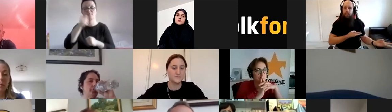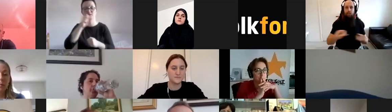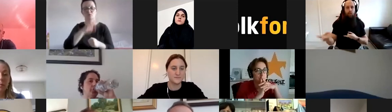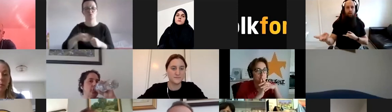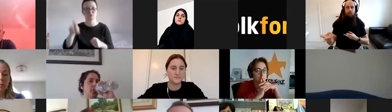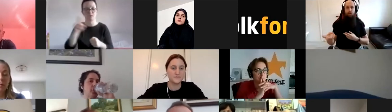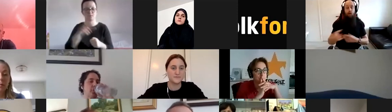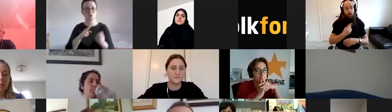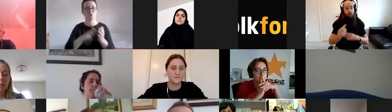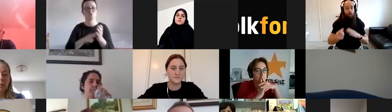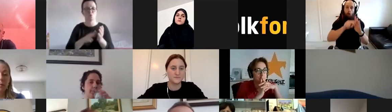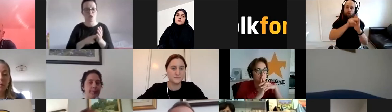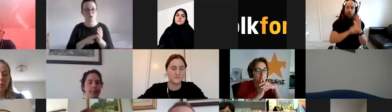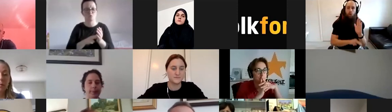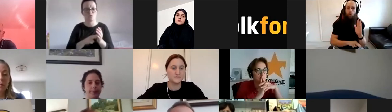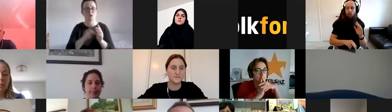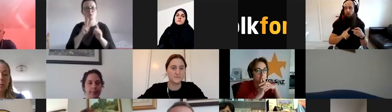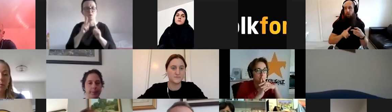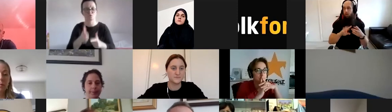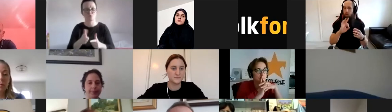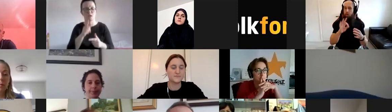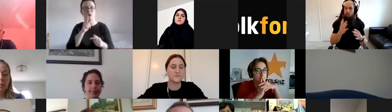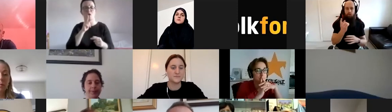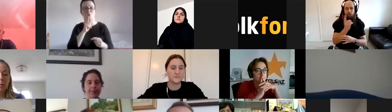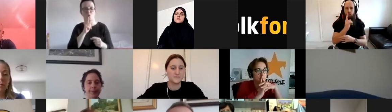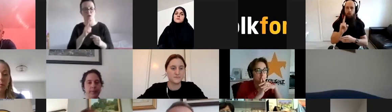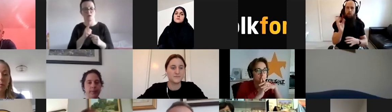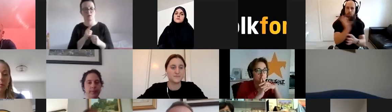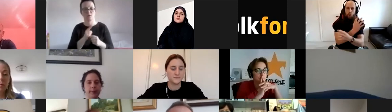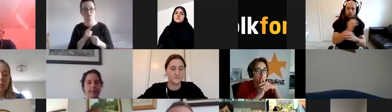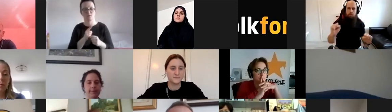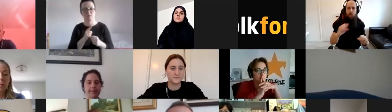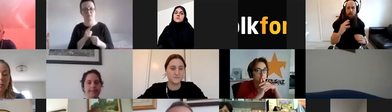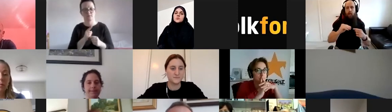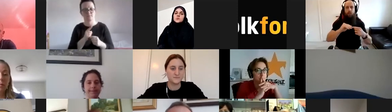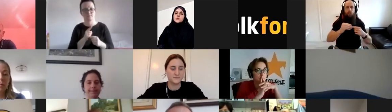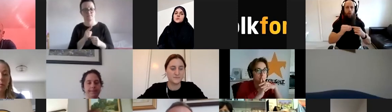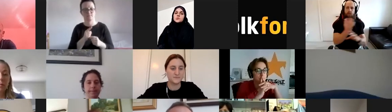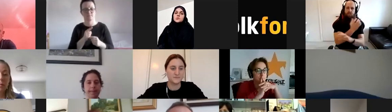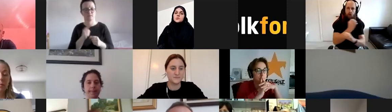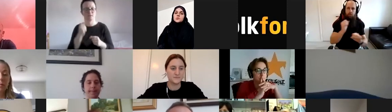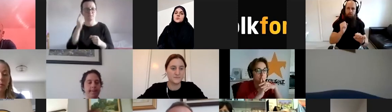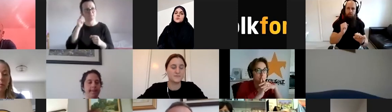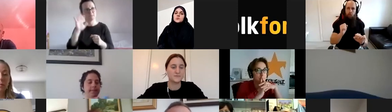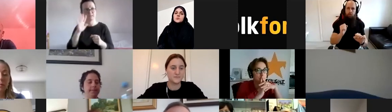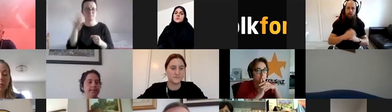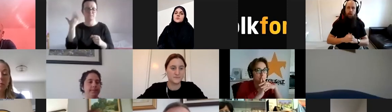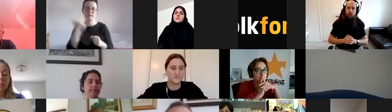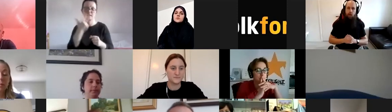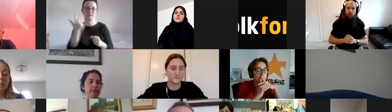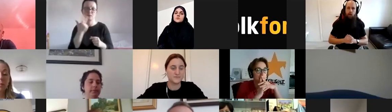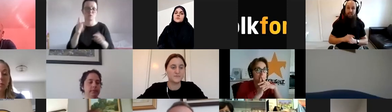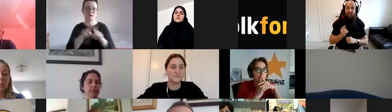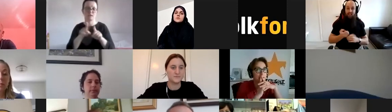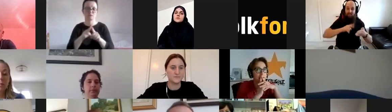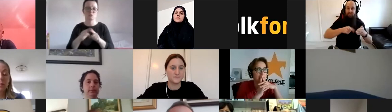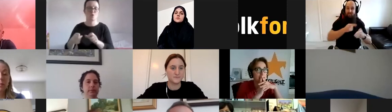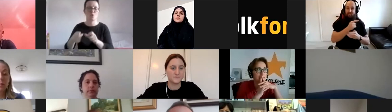conventions on the prohibition on bombs and nuclear weapons were adopted. I think the